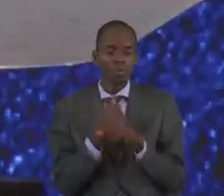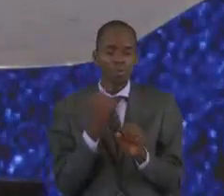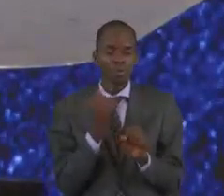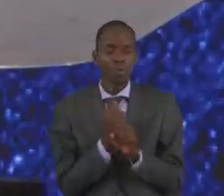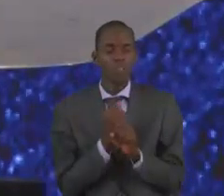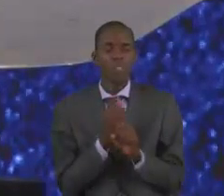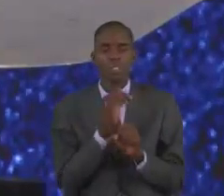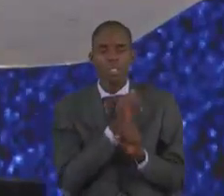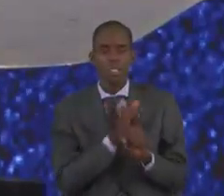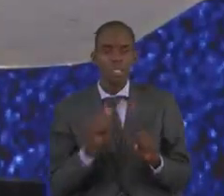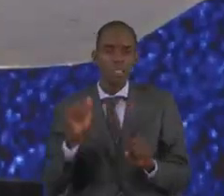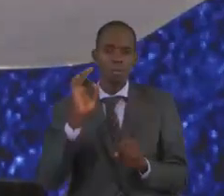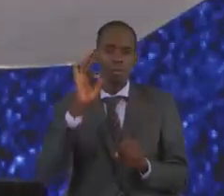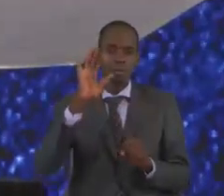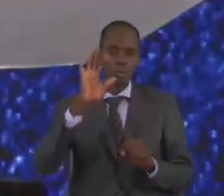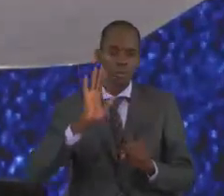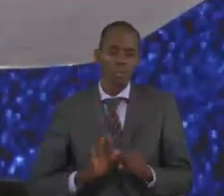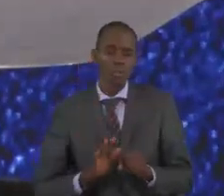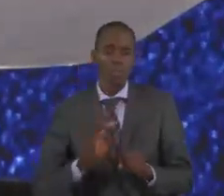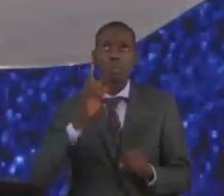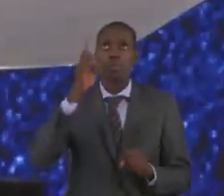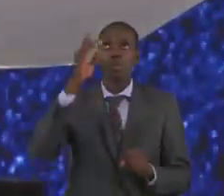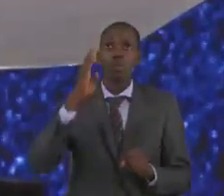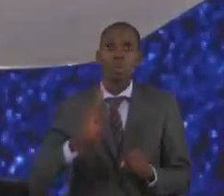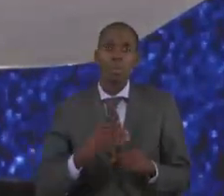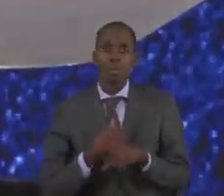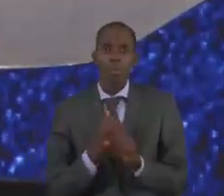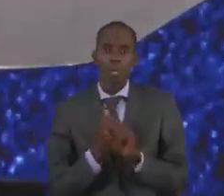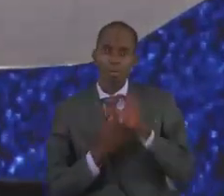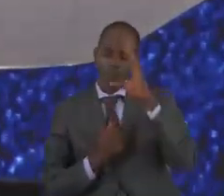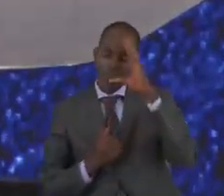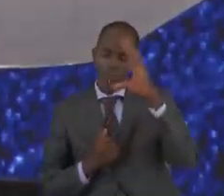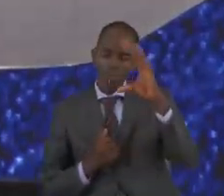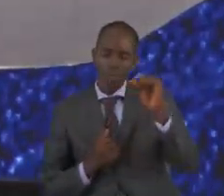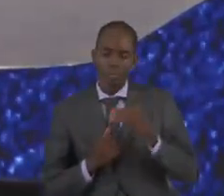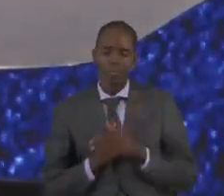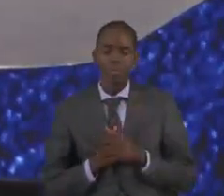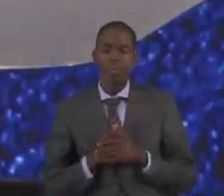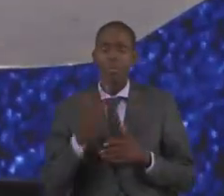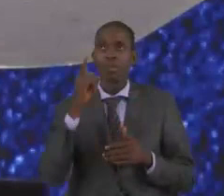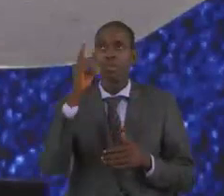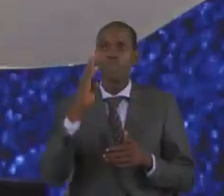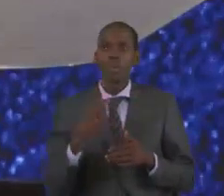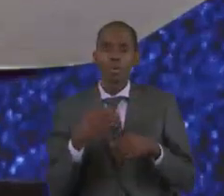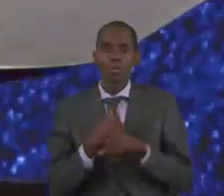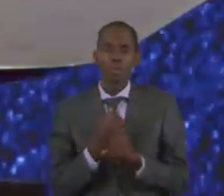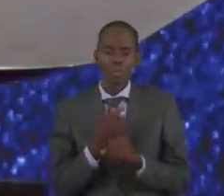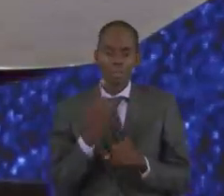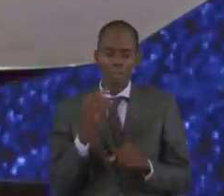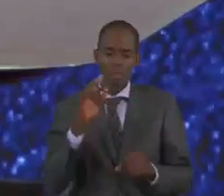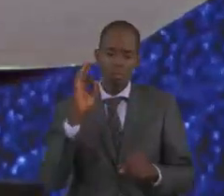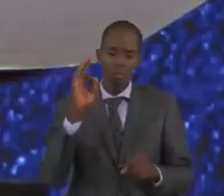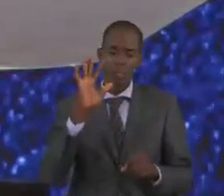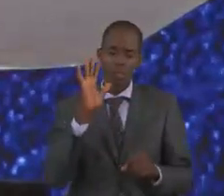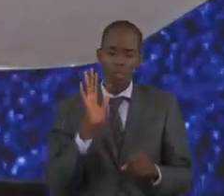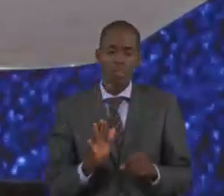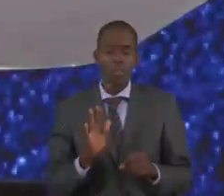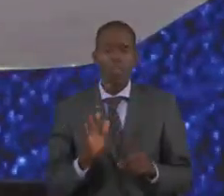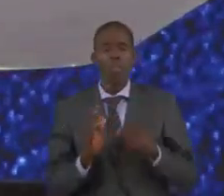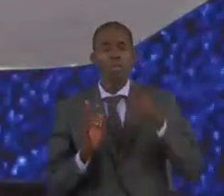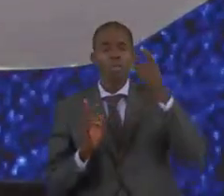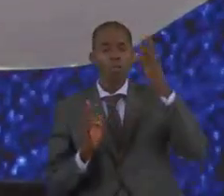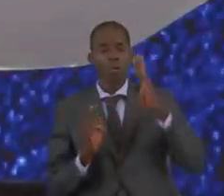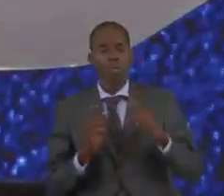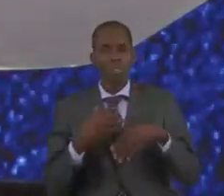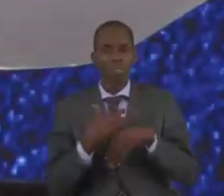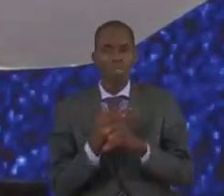a minister. God made man. God made the minister. God